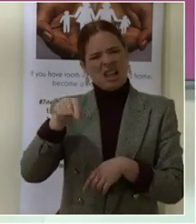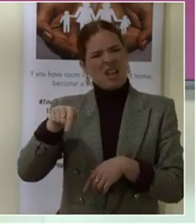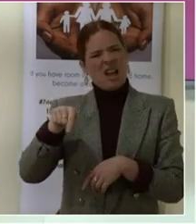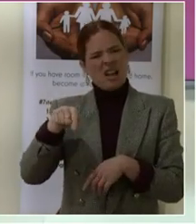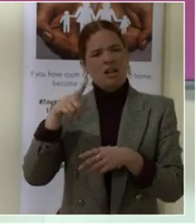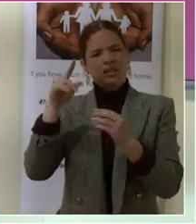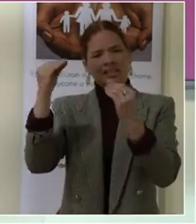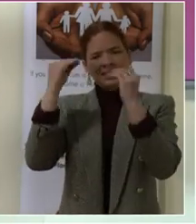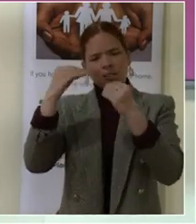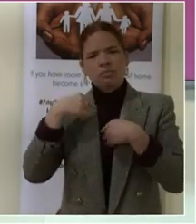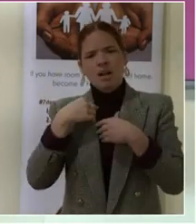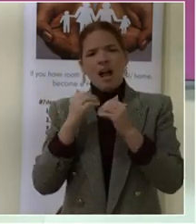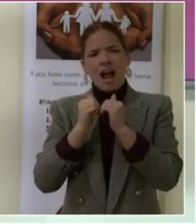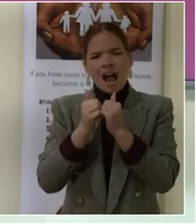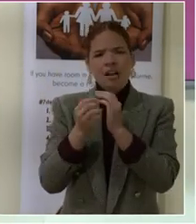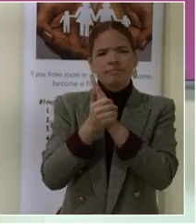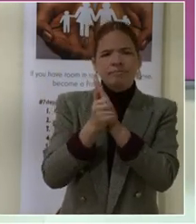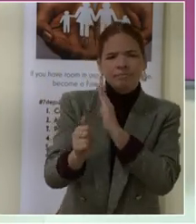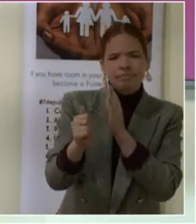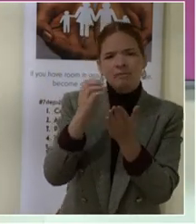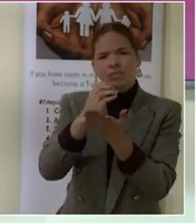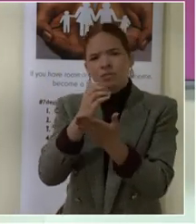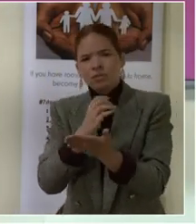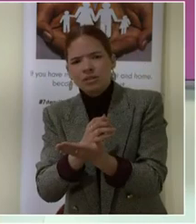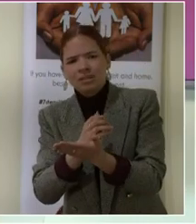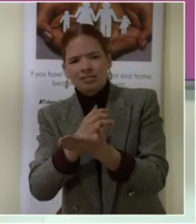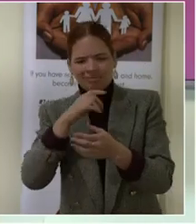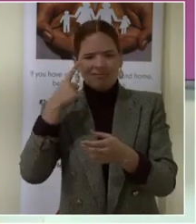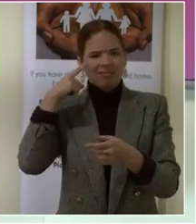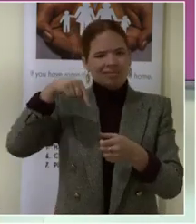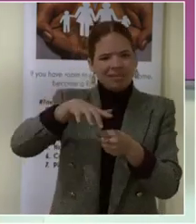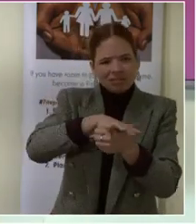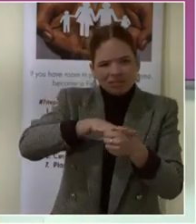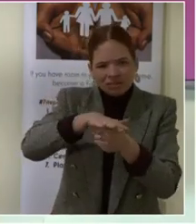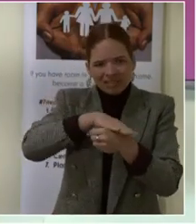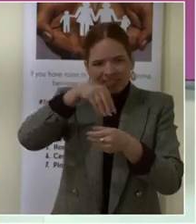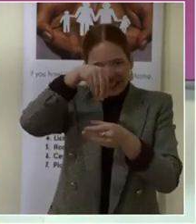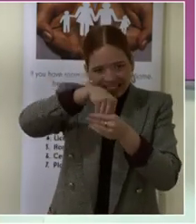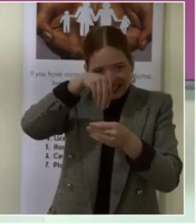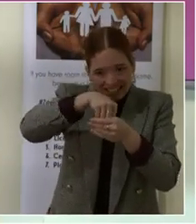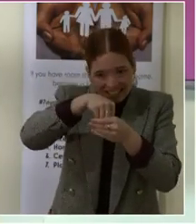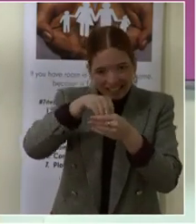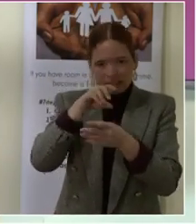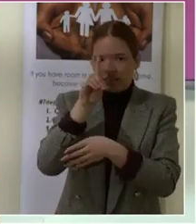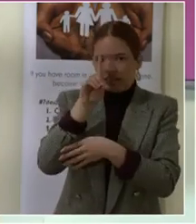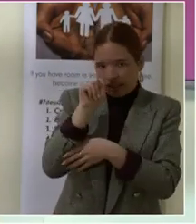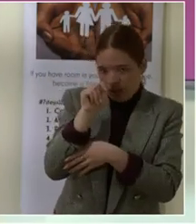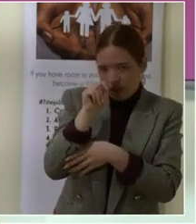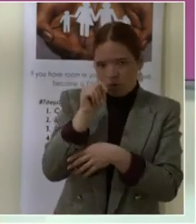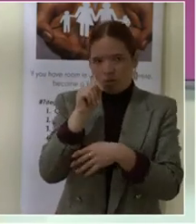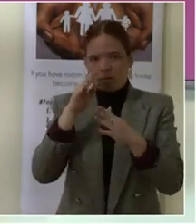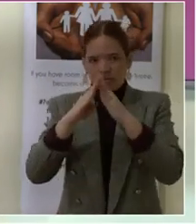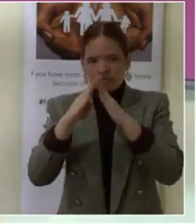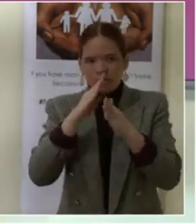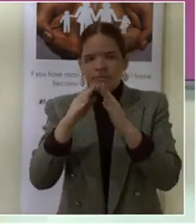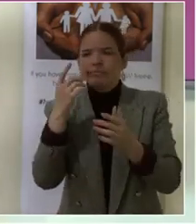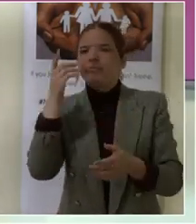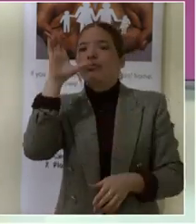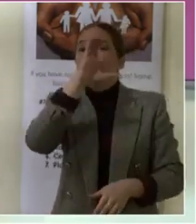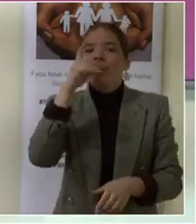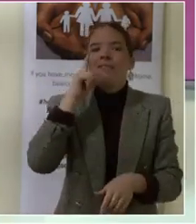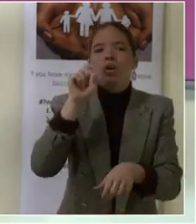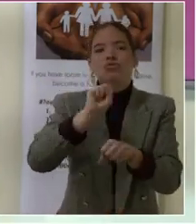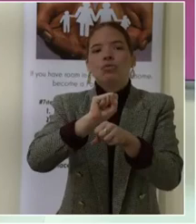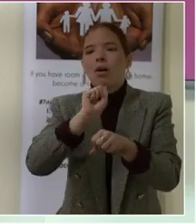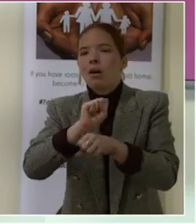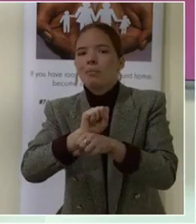young brothers and sisters in the neighborhood, in the inner city, find employment, get into school, whatever